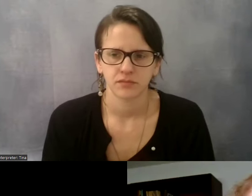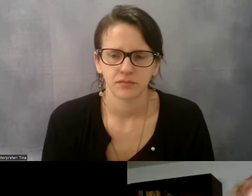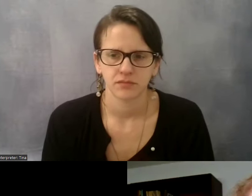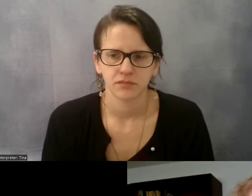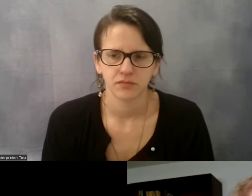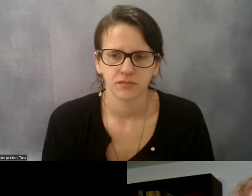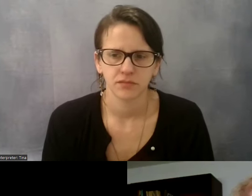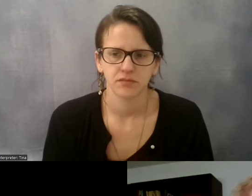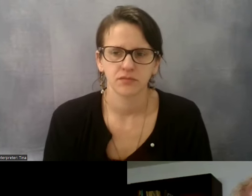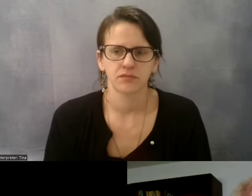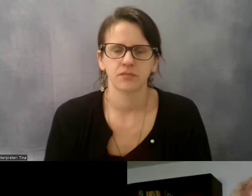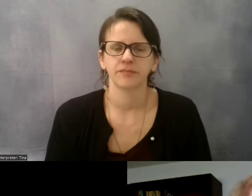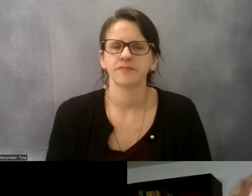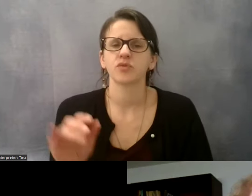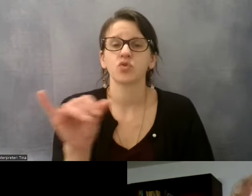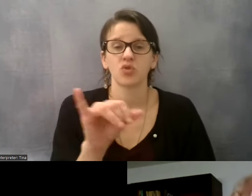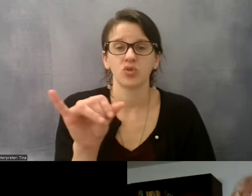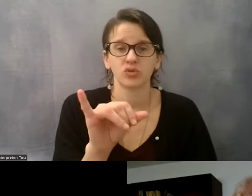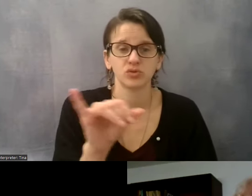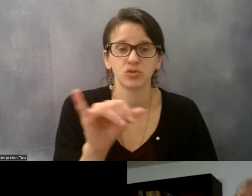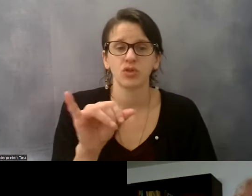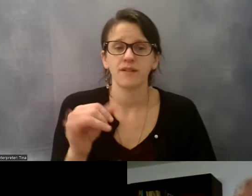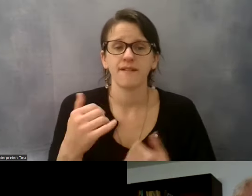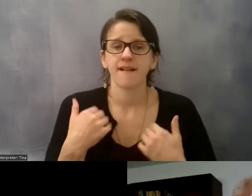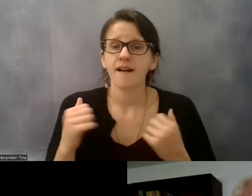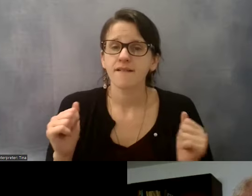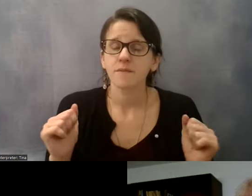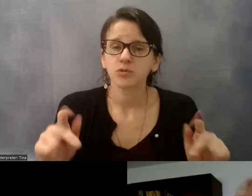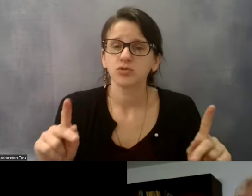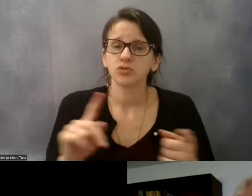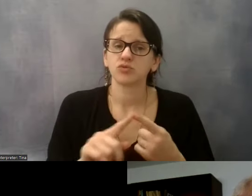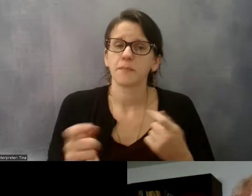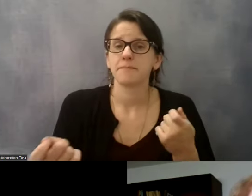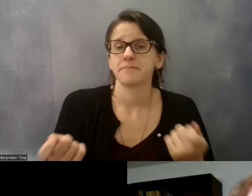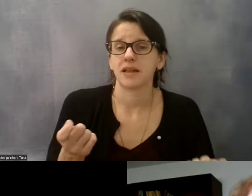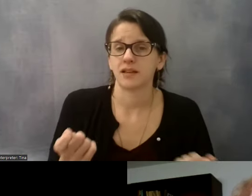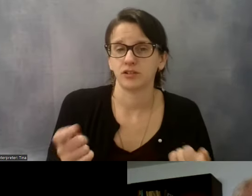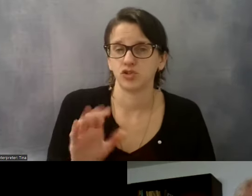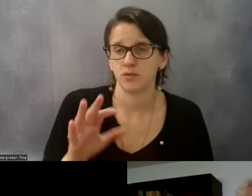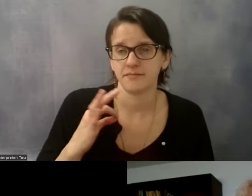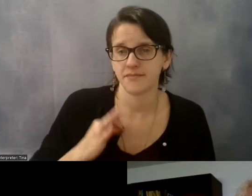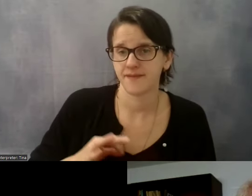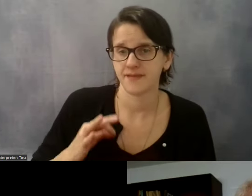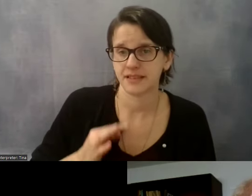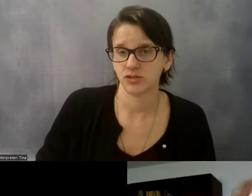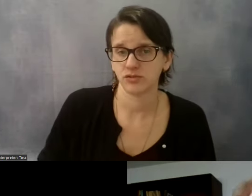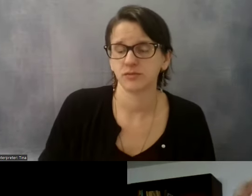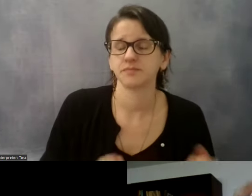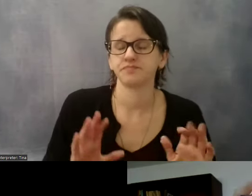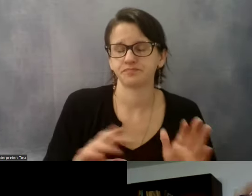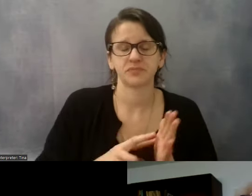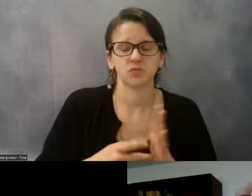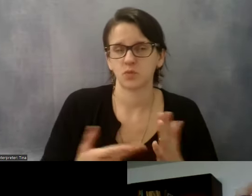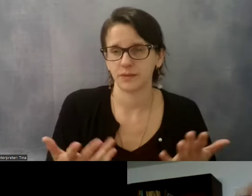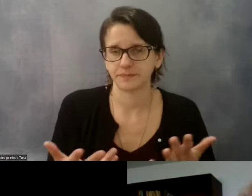there is also the opportunity to manage your beneficials. Make sure that